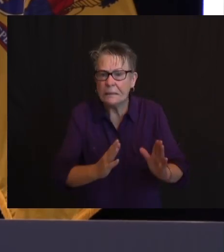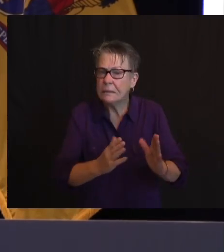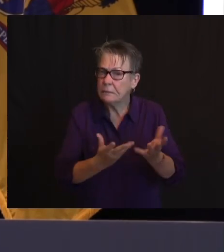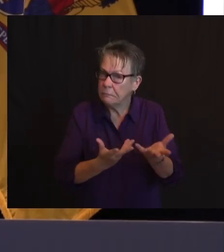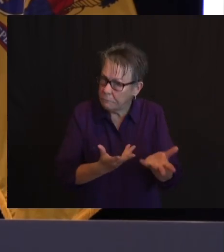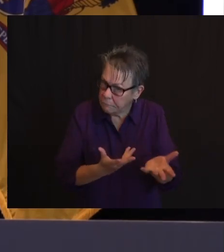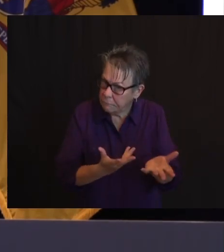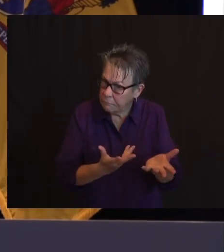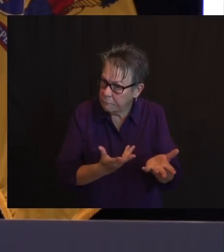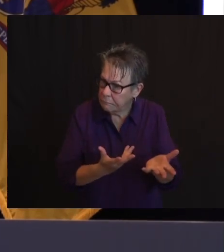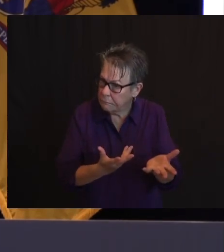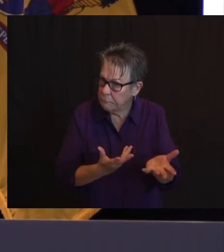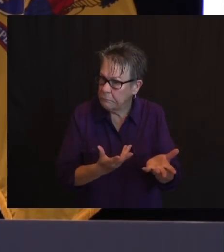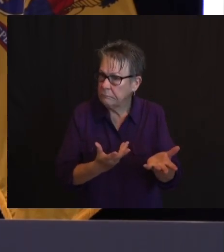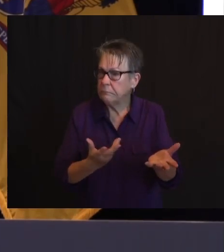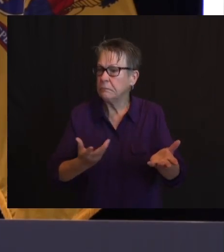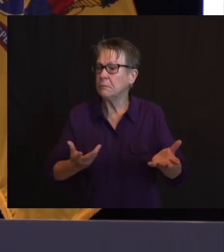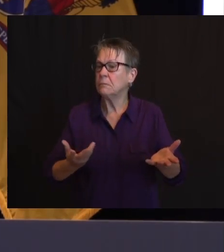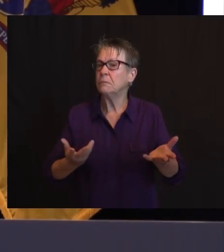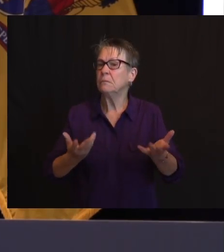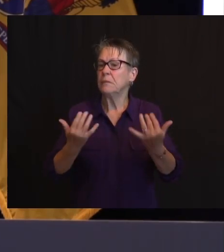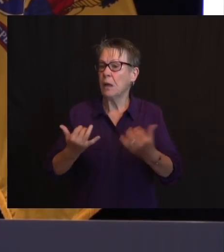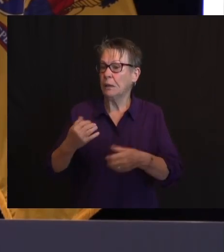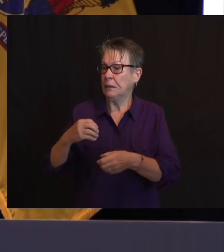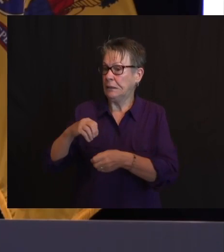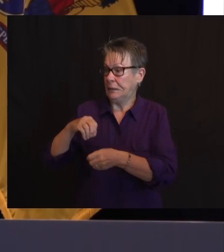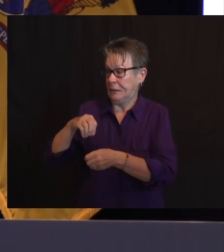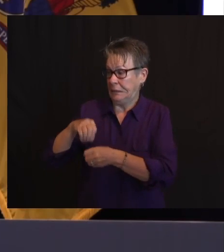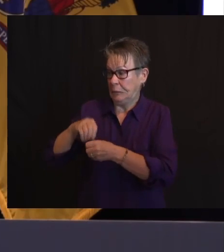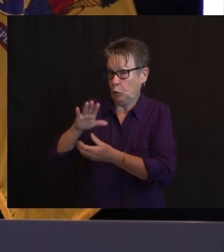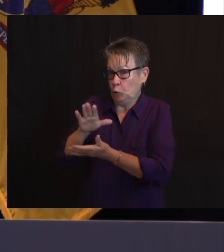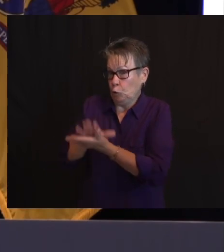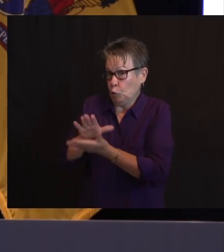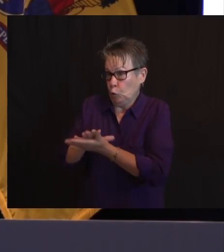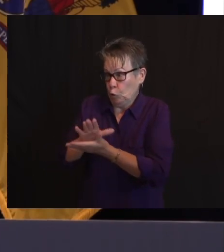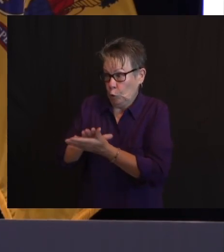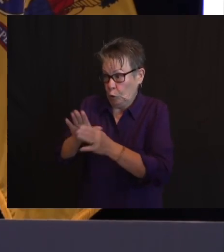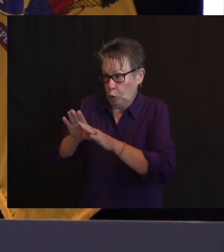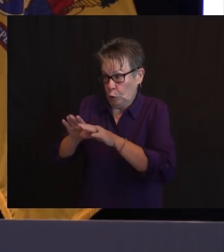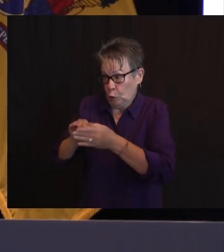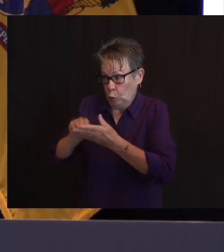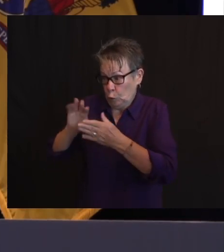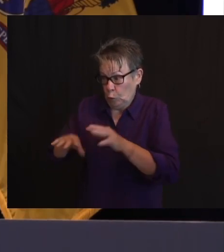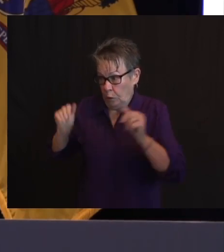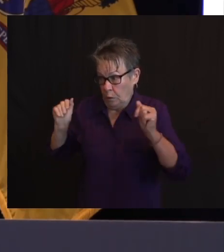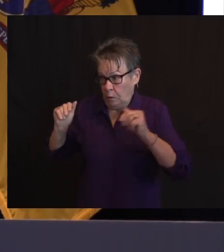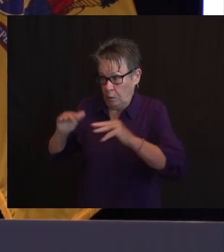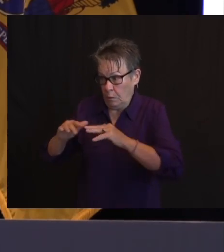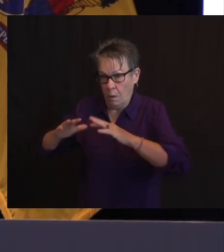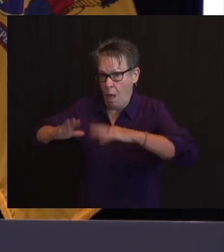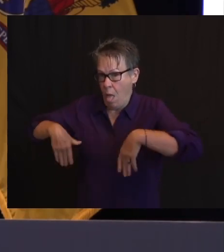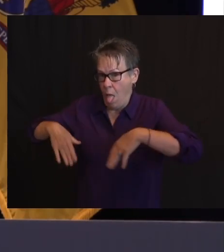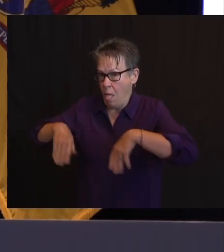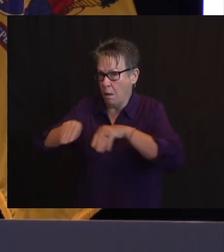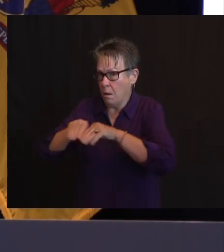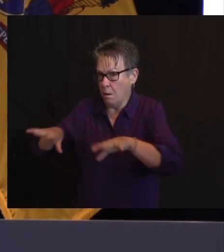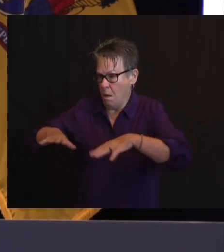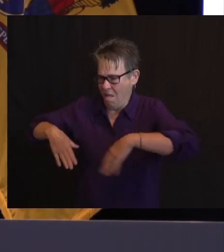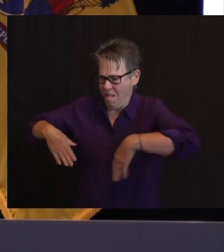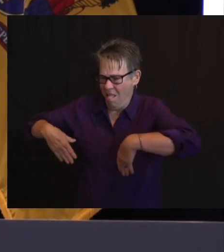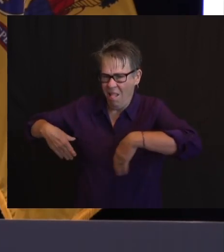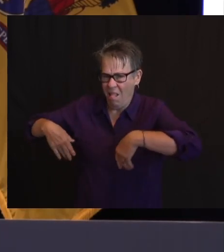is, given the amount of kids we have in school, people who go out to dinner, people who go to gyms, but we do not have that at the moment.